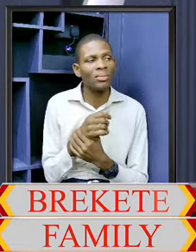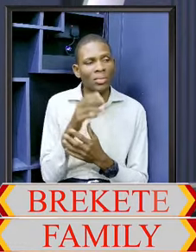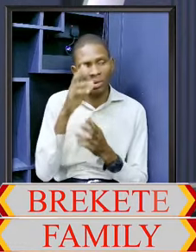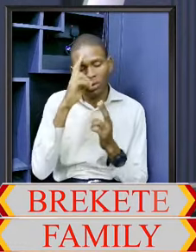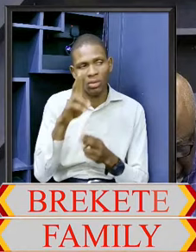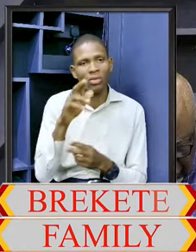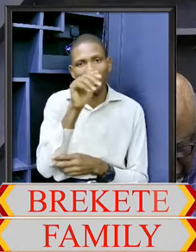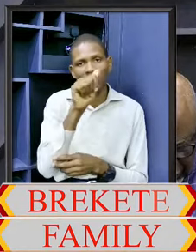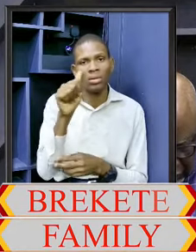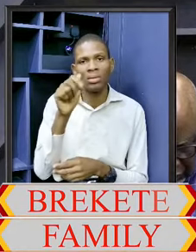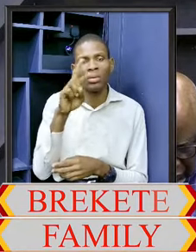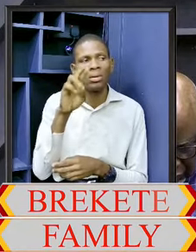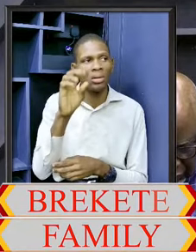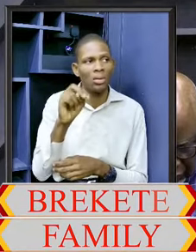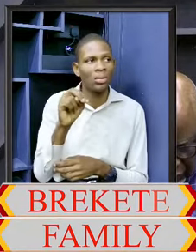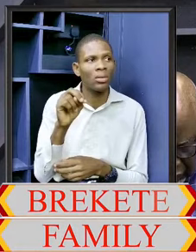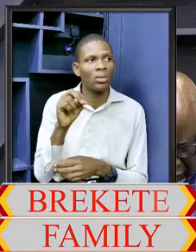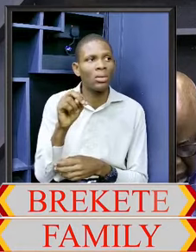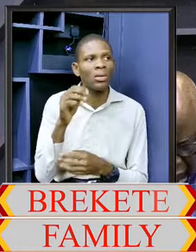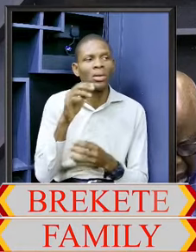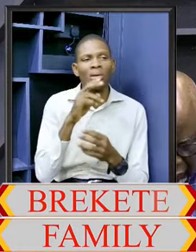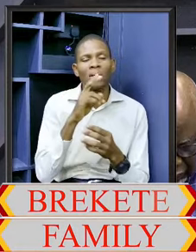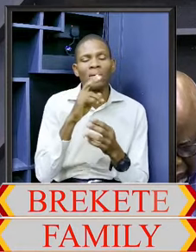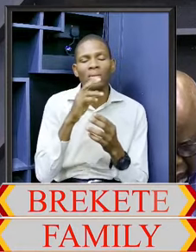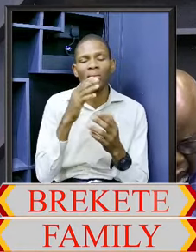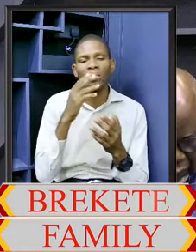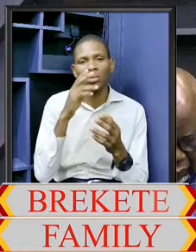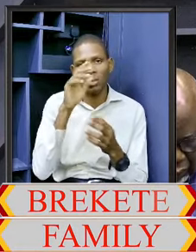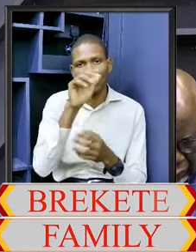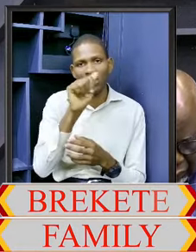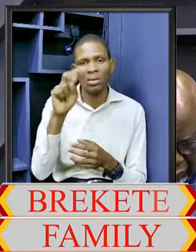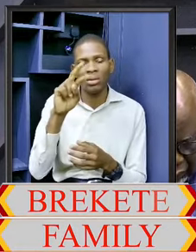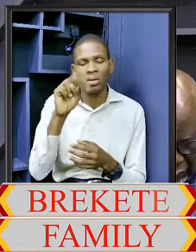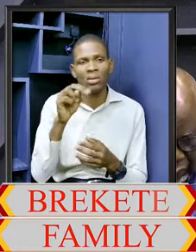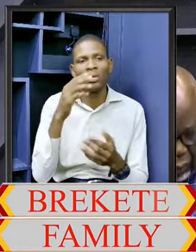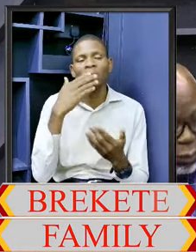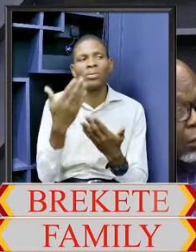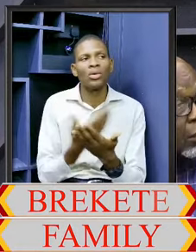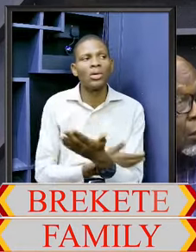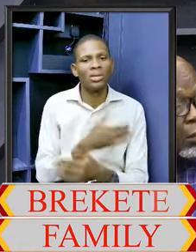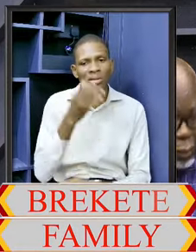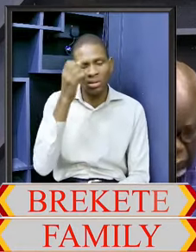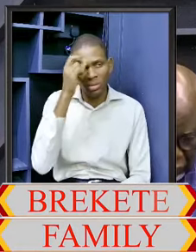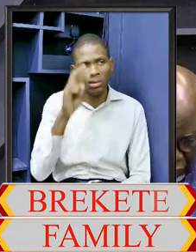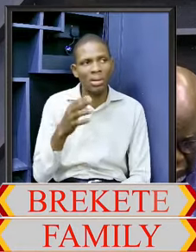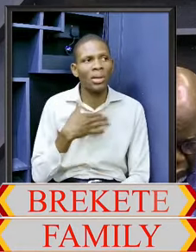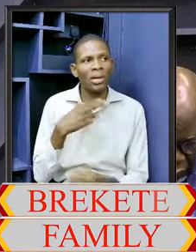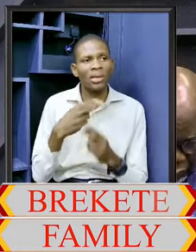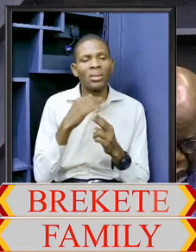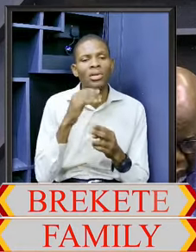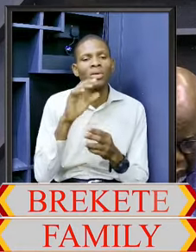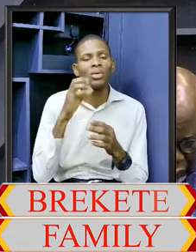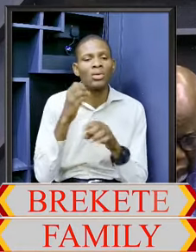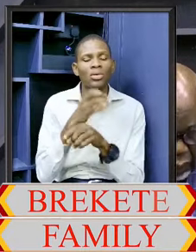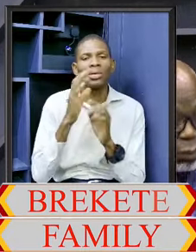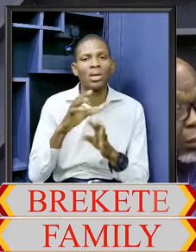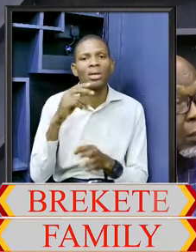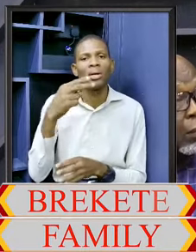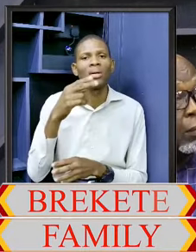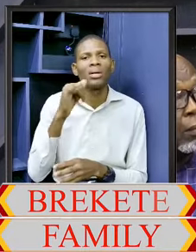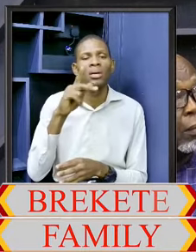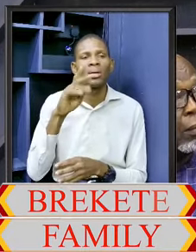Hello, Aaron. Hello? Aaron. Morning, sir. Good morning. My name is Consultant Ike